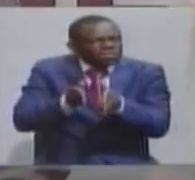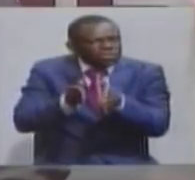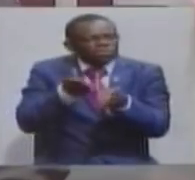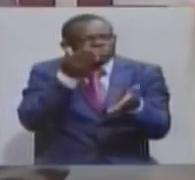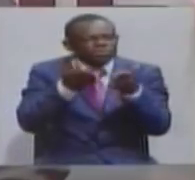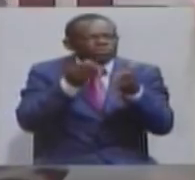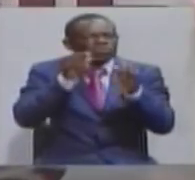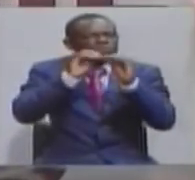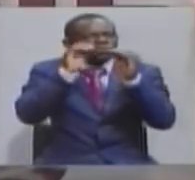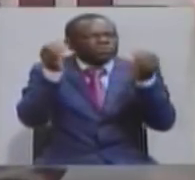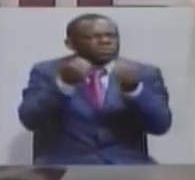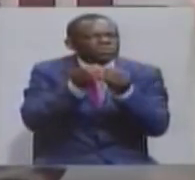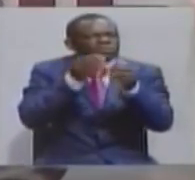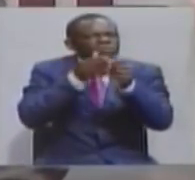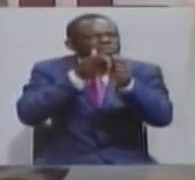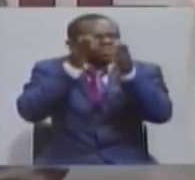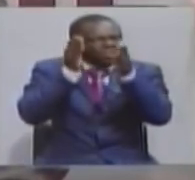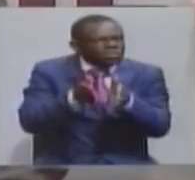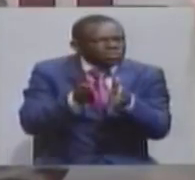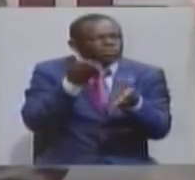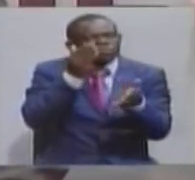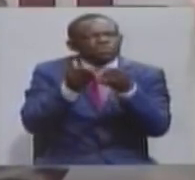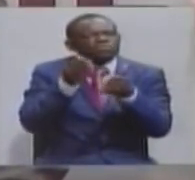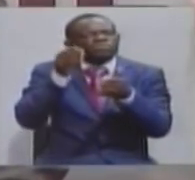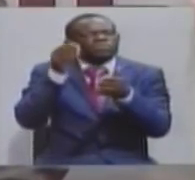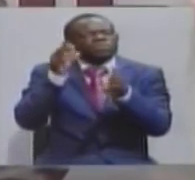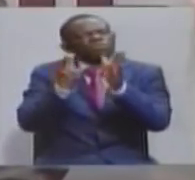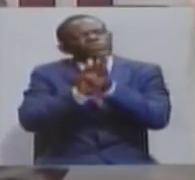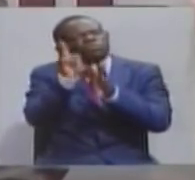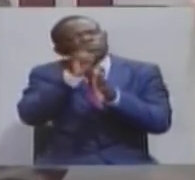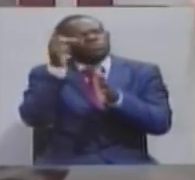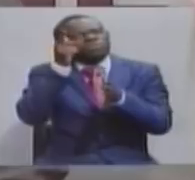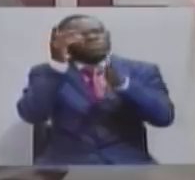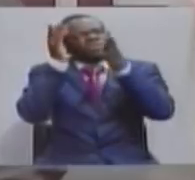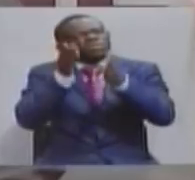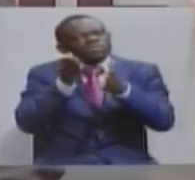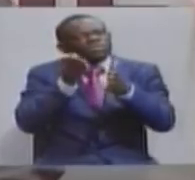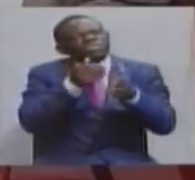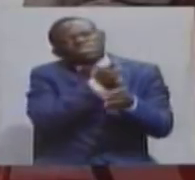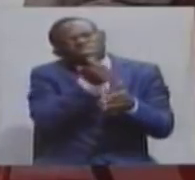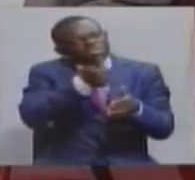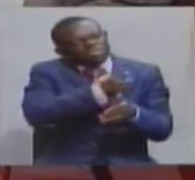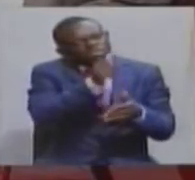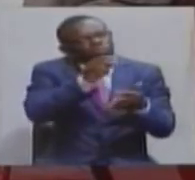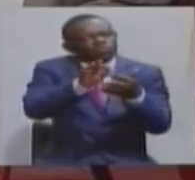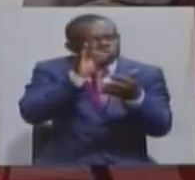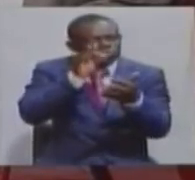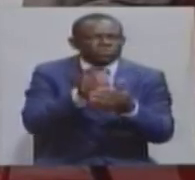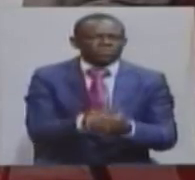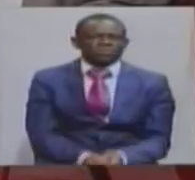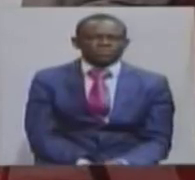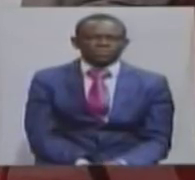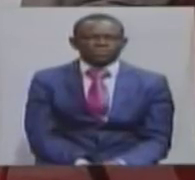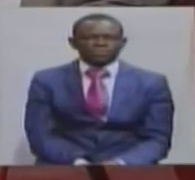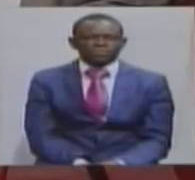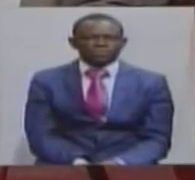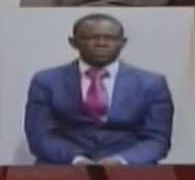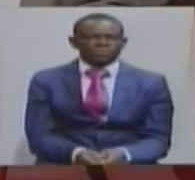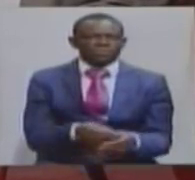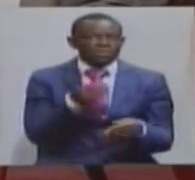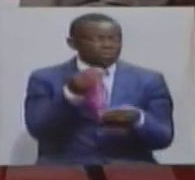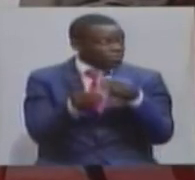themselves will have to agree that this is the one we want to chair this meeting. So as far as you're concerned, as government and as Patriotic Front, ZCID has